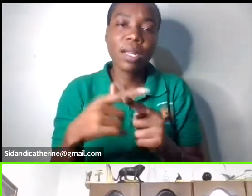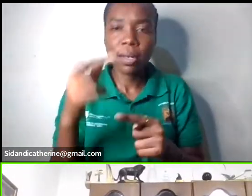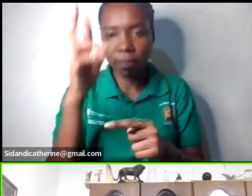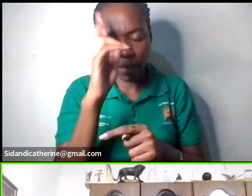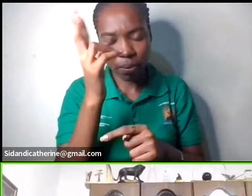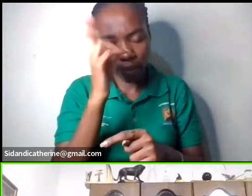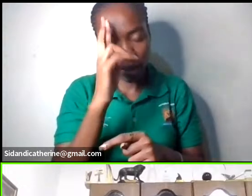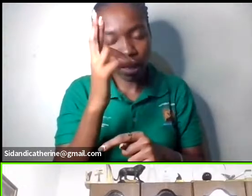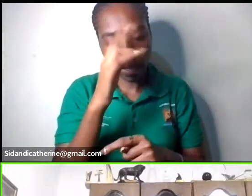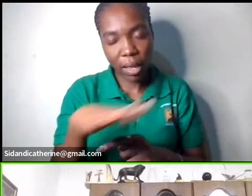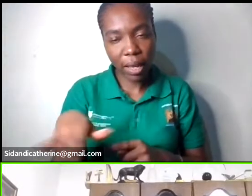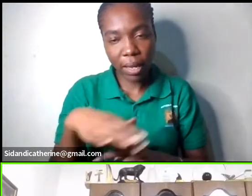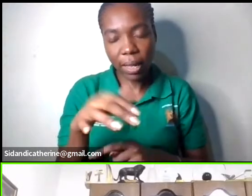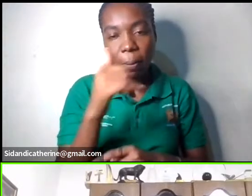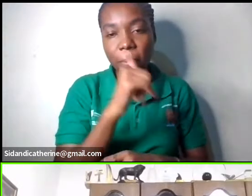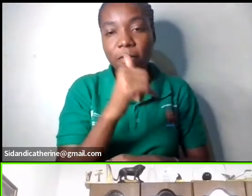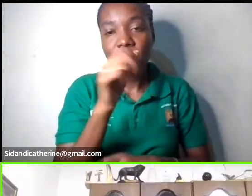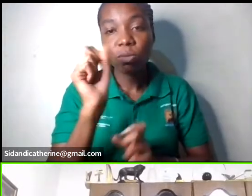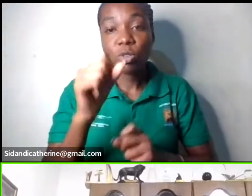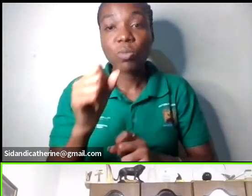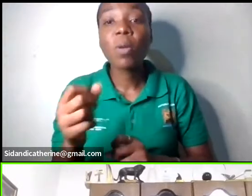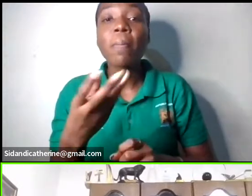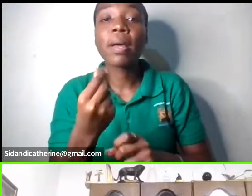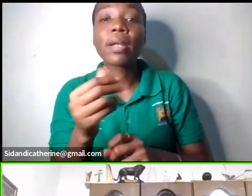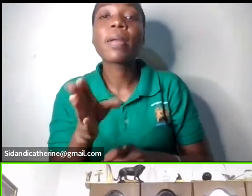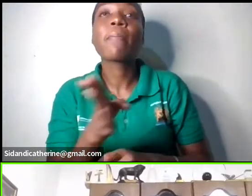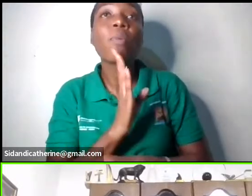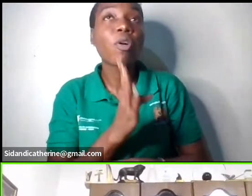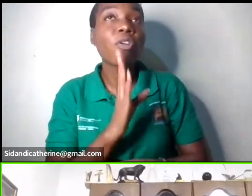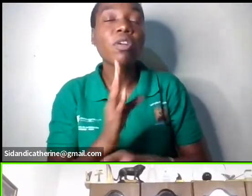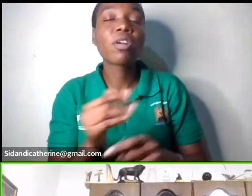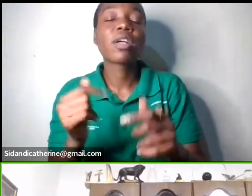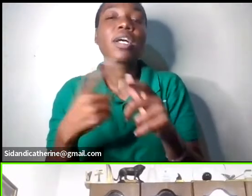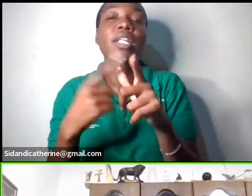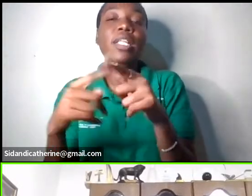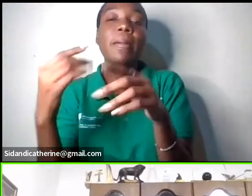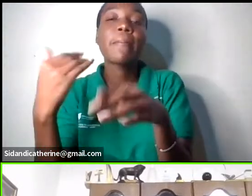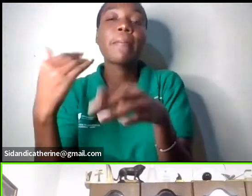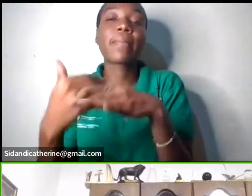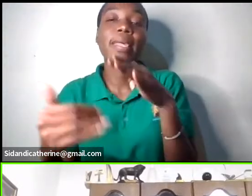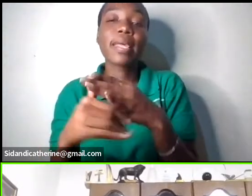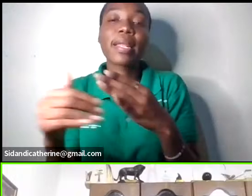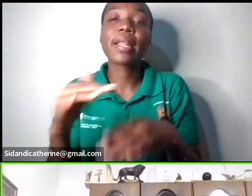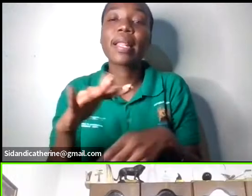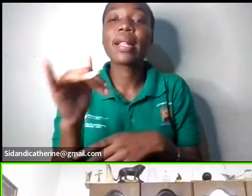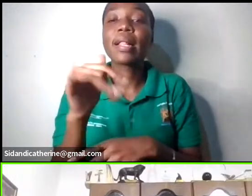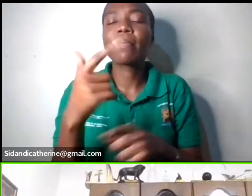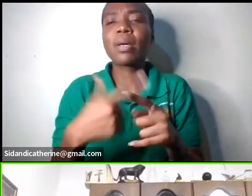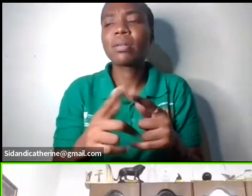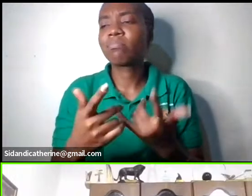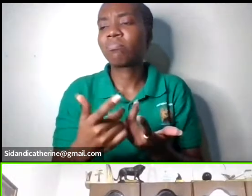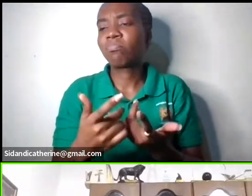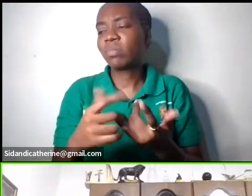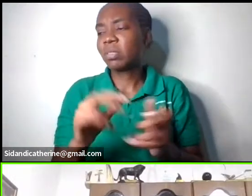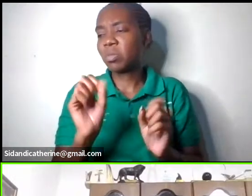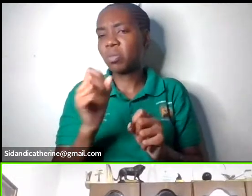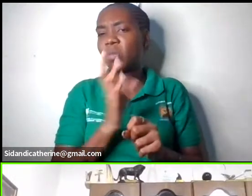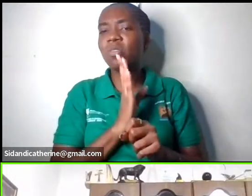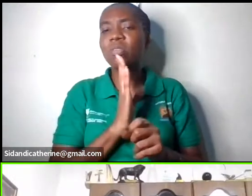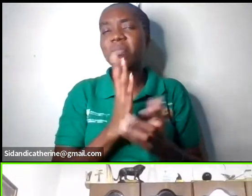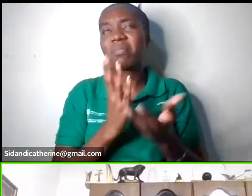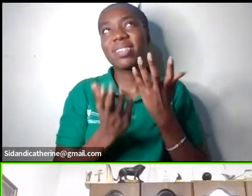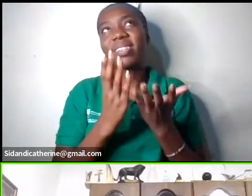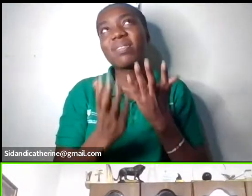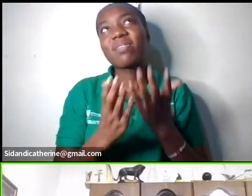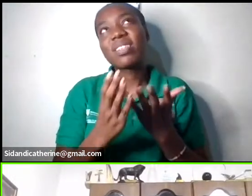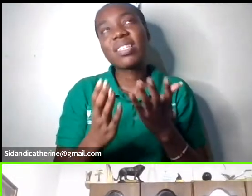borrow money to build that infrastructure. And ordinarily, they will be borrowing at most likely commercial interest